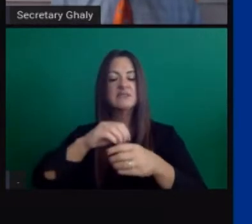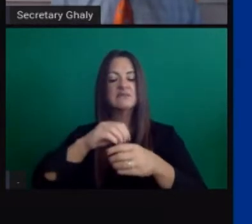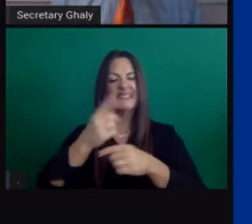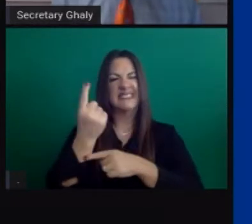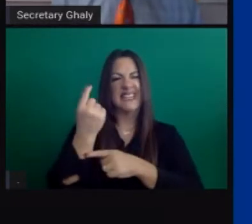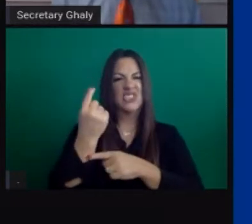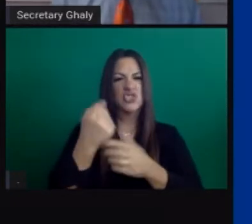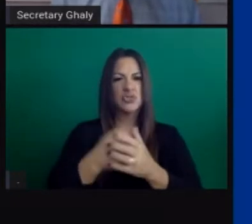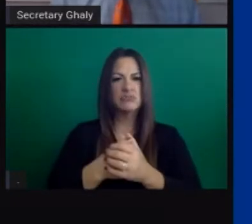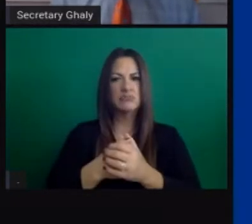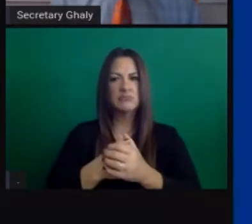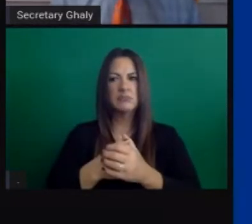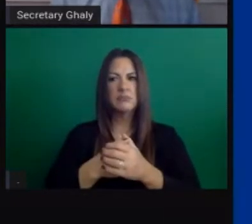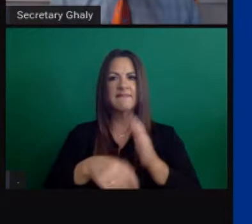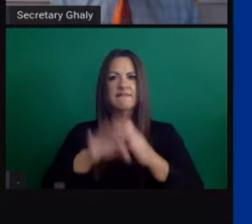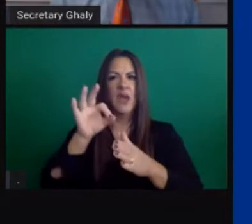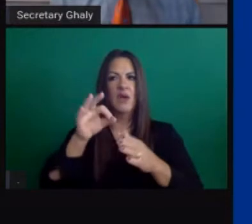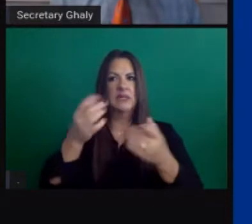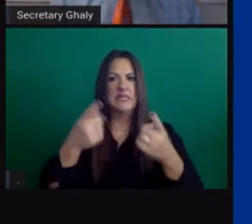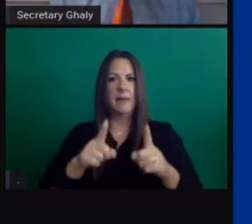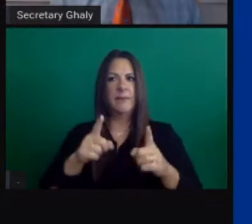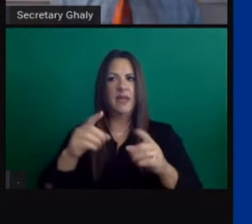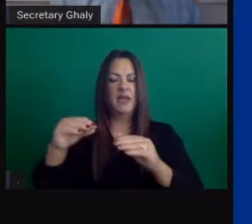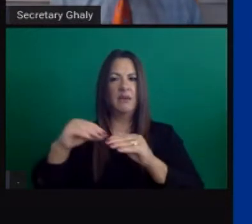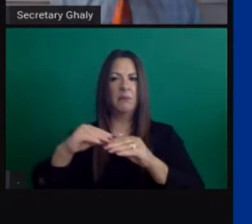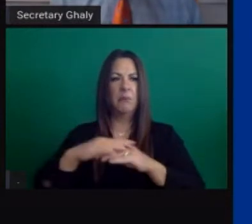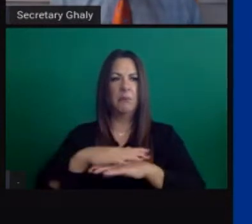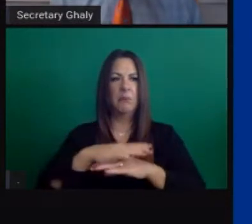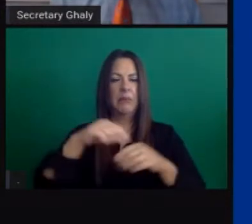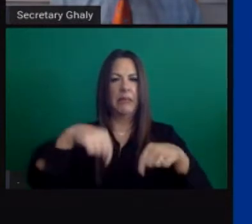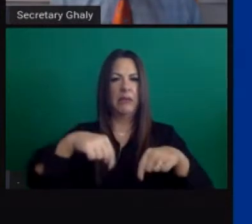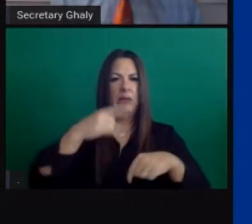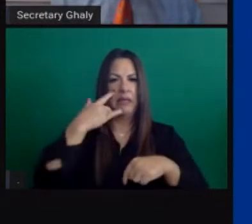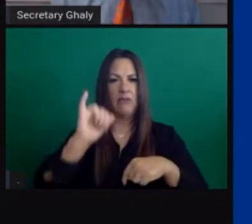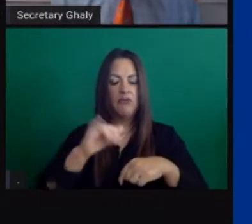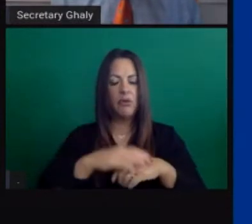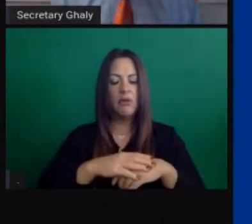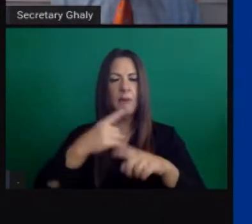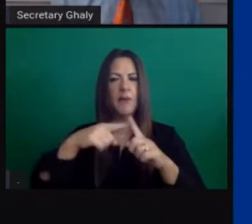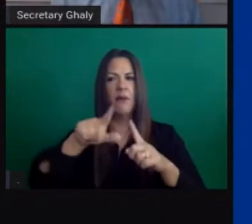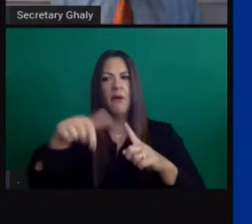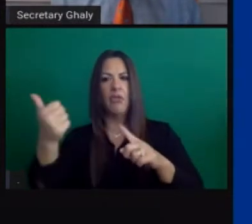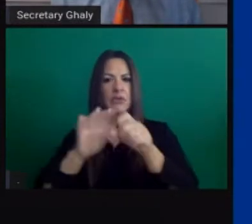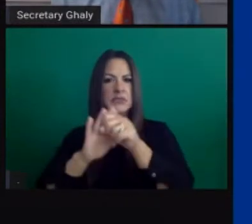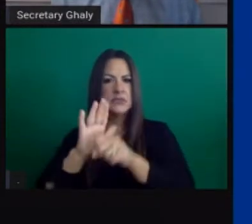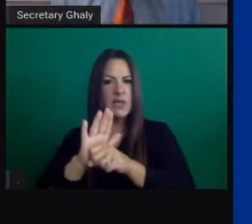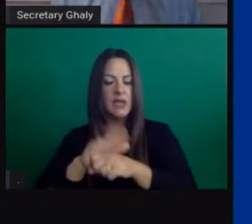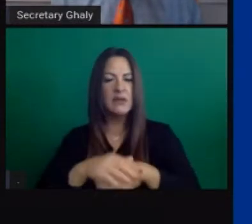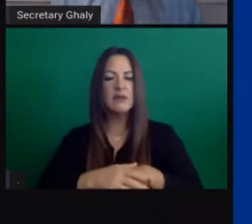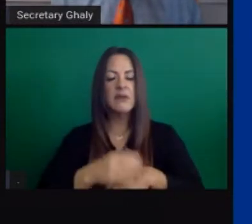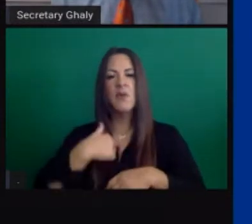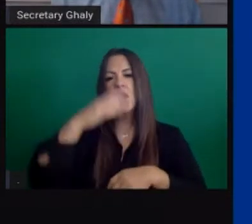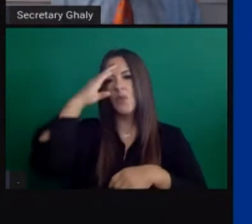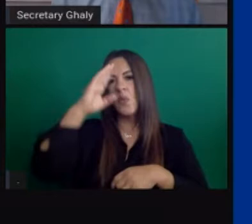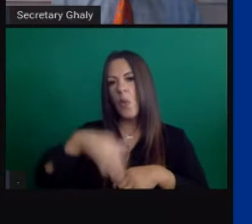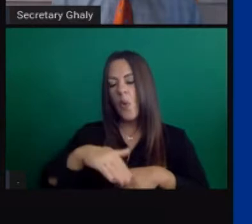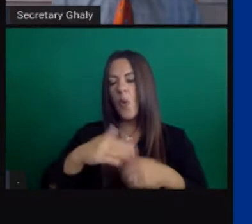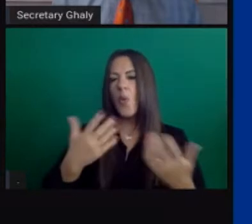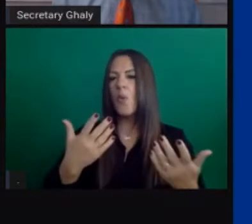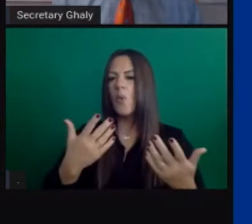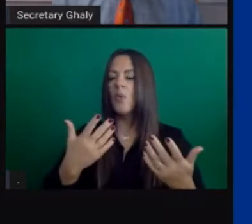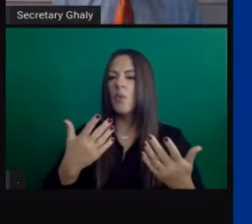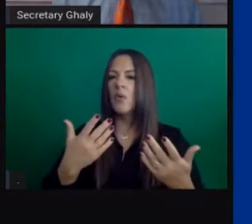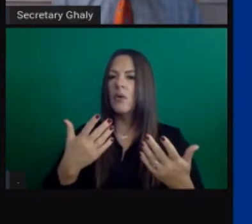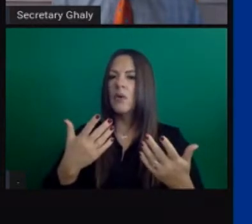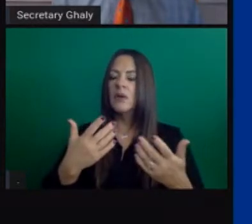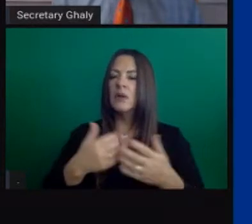but in other parts of the state. We know that it was recently identified in several